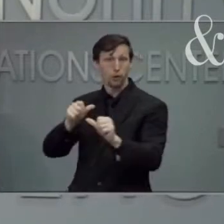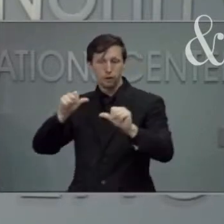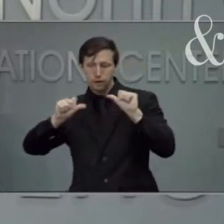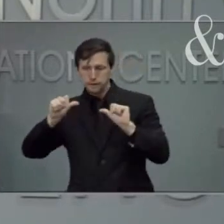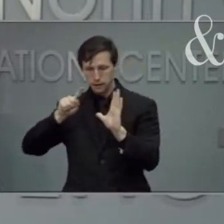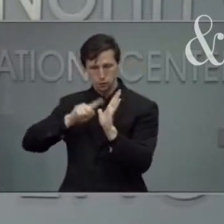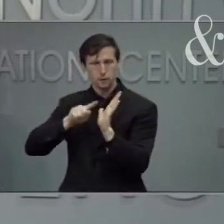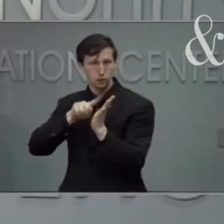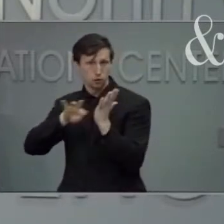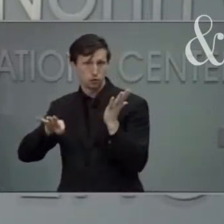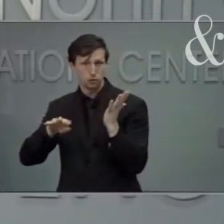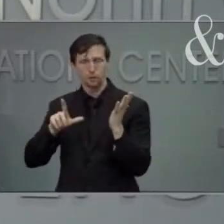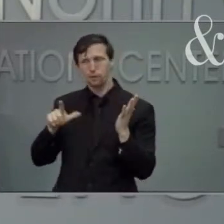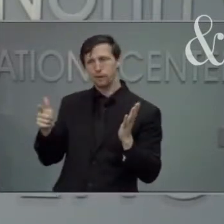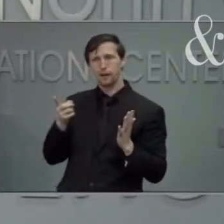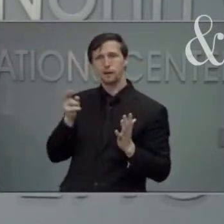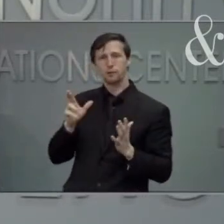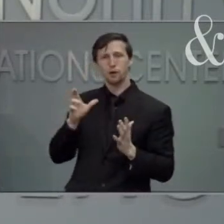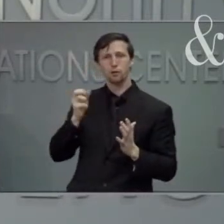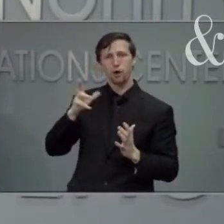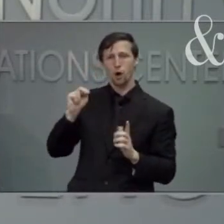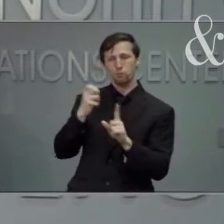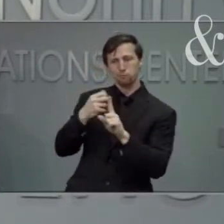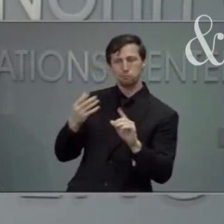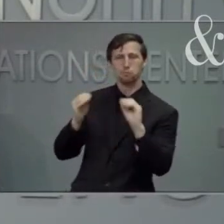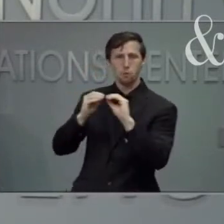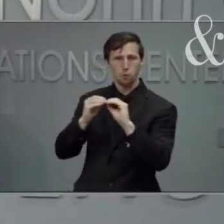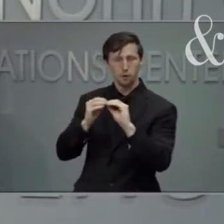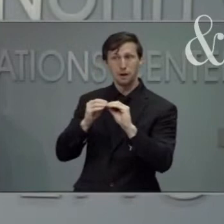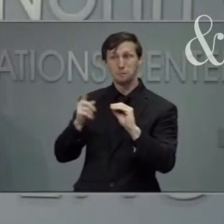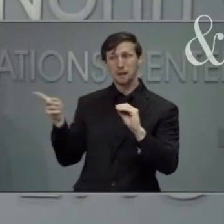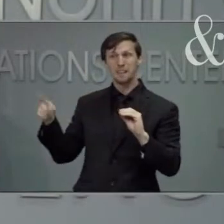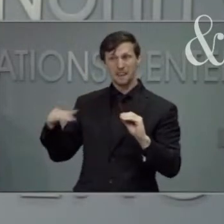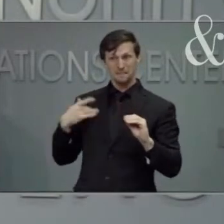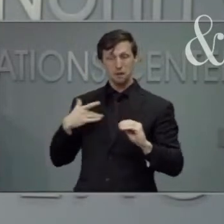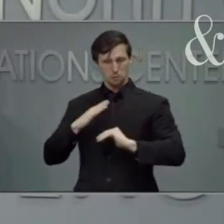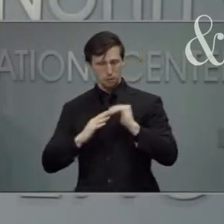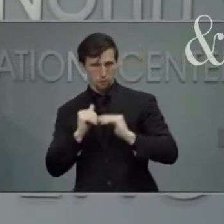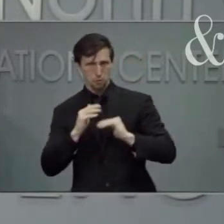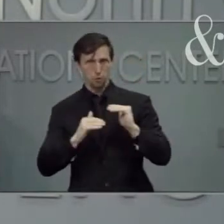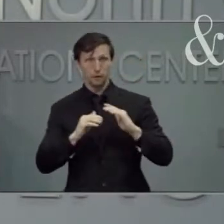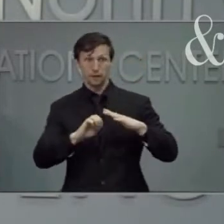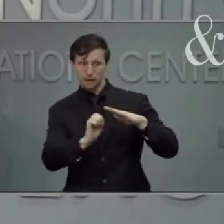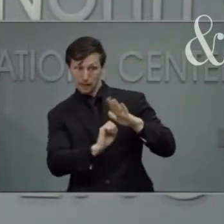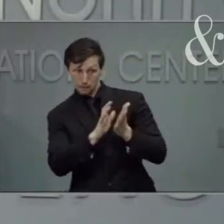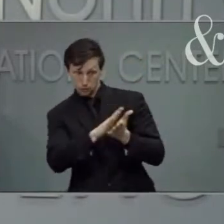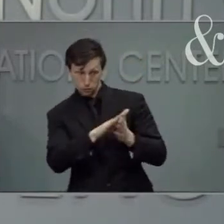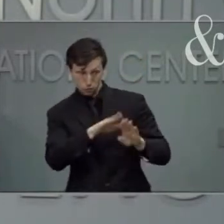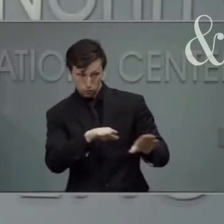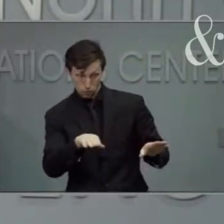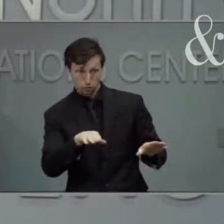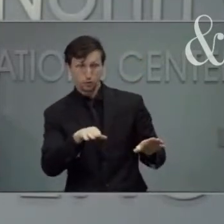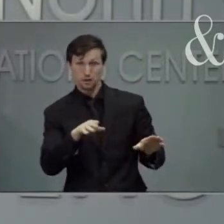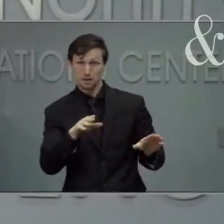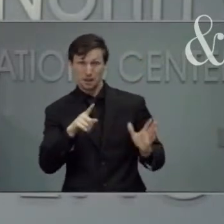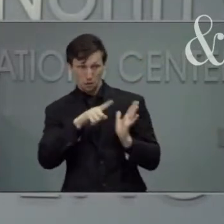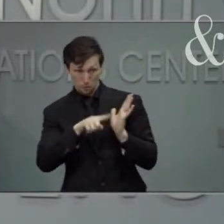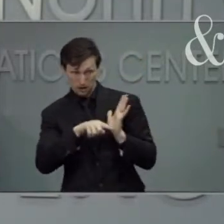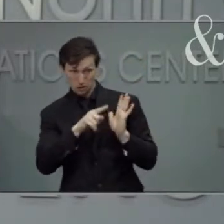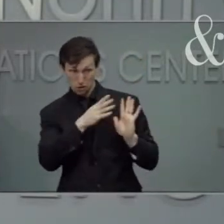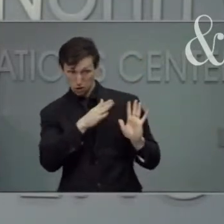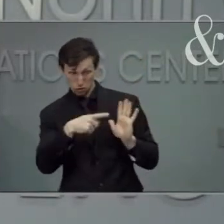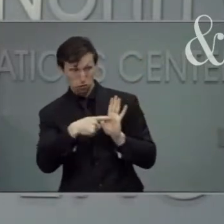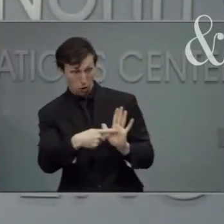feel pretty good about the research regarding elementary children and be able to be back in class with